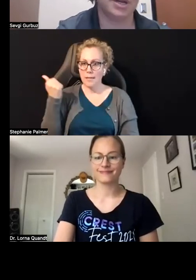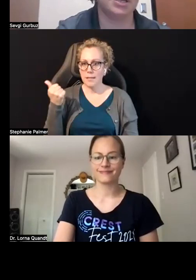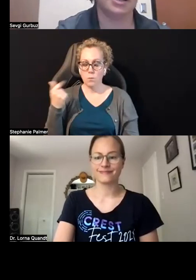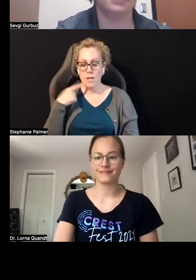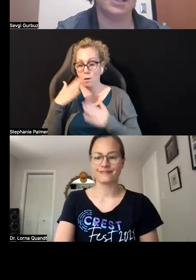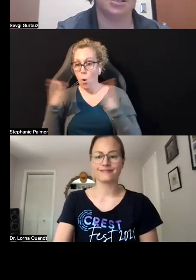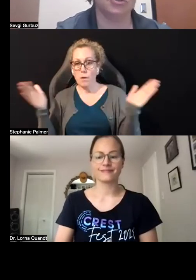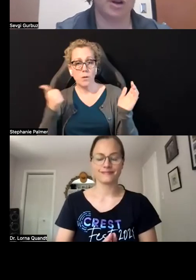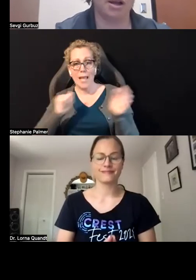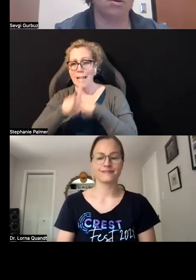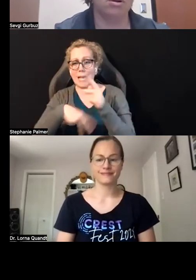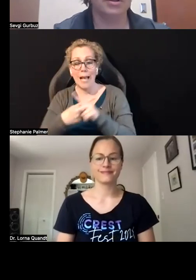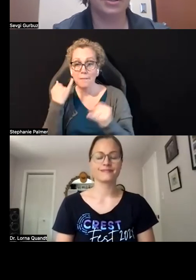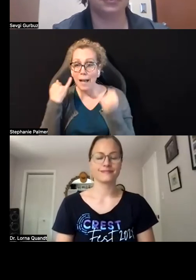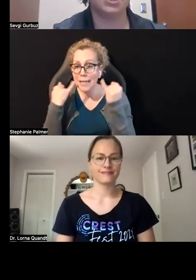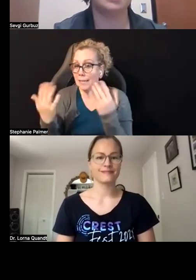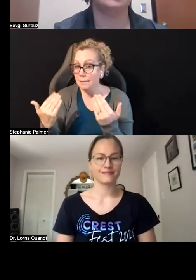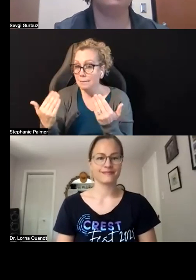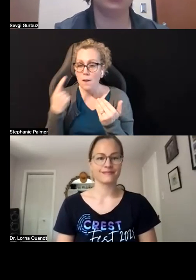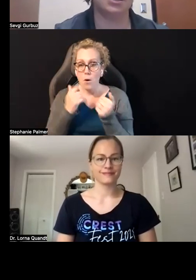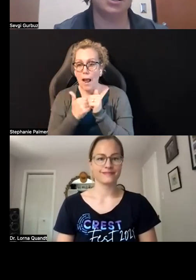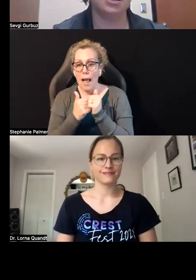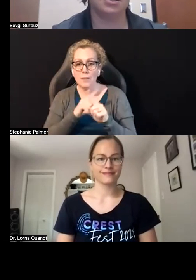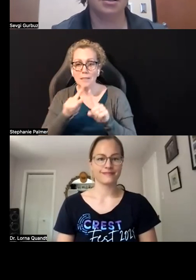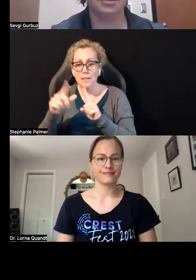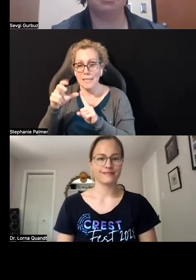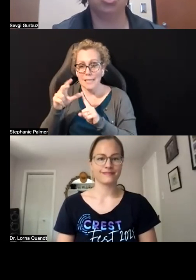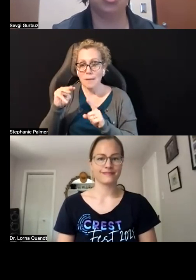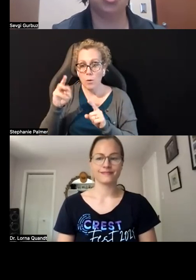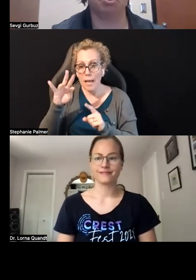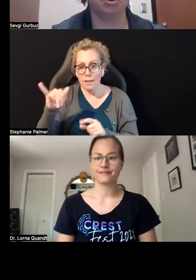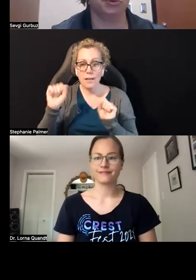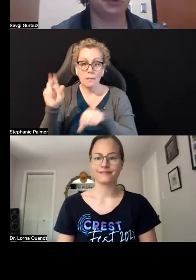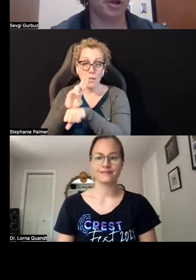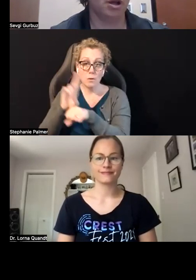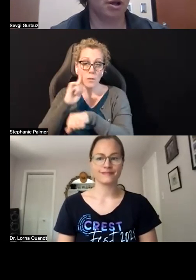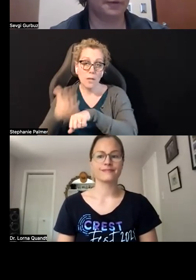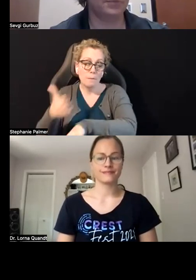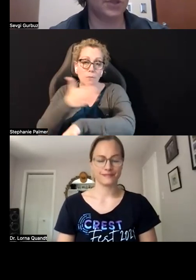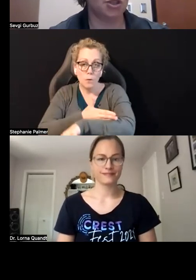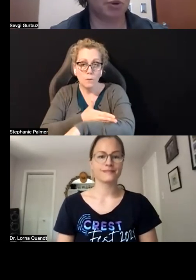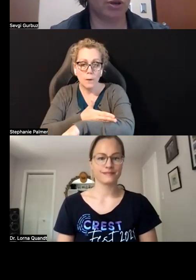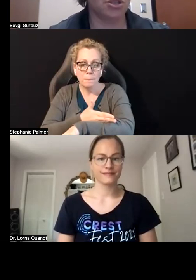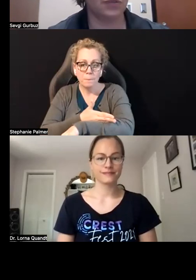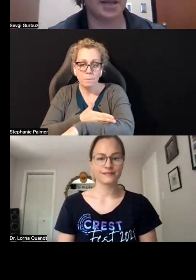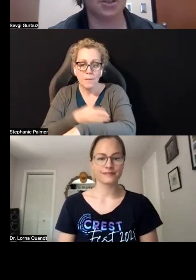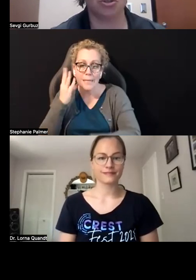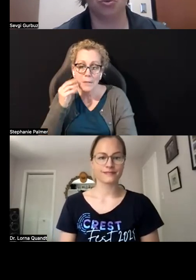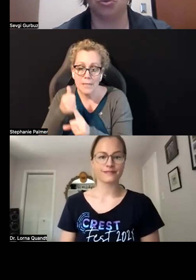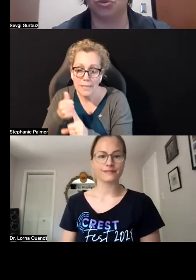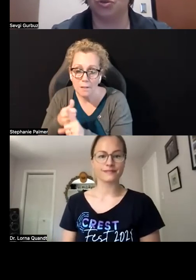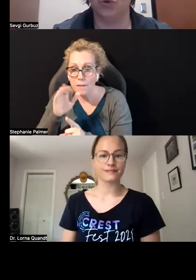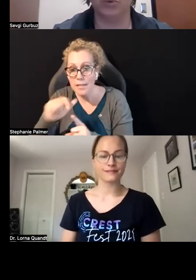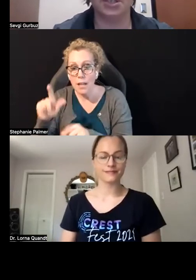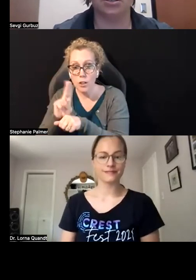to any kind of ideas for how different sensing modalities can be used to improve the experience of